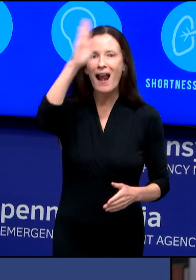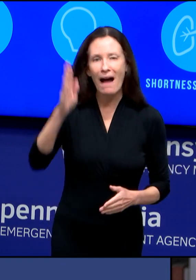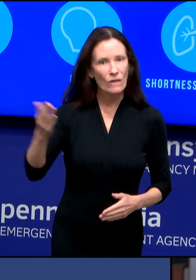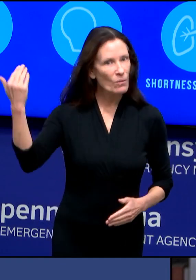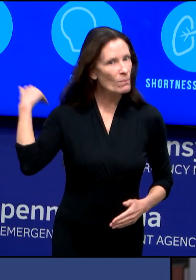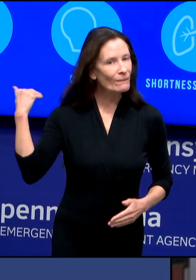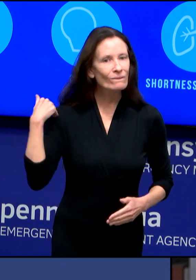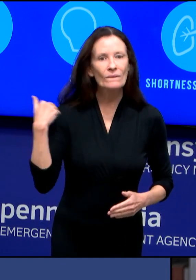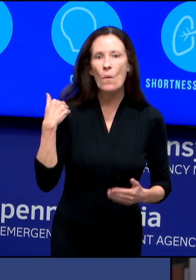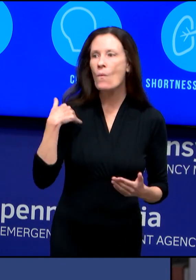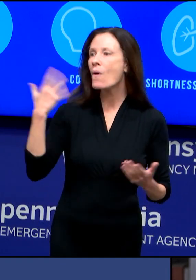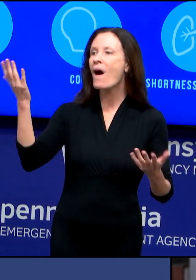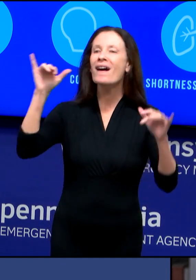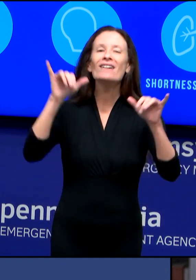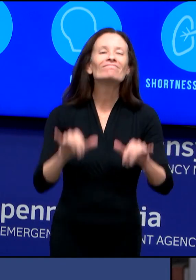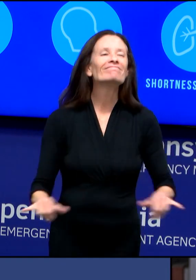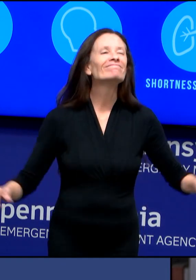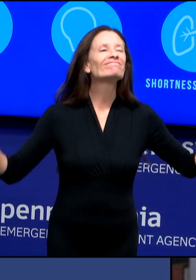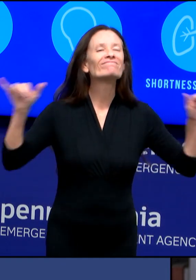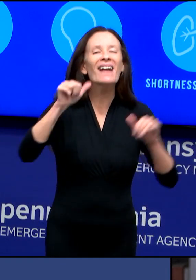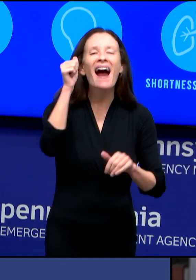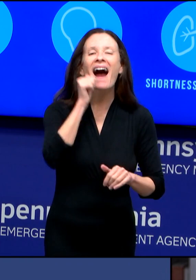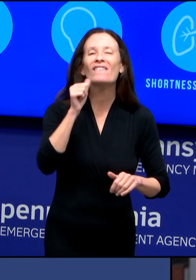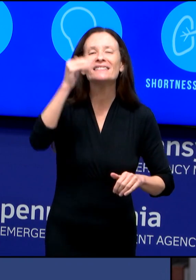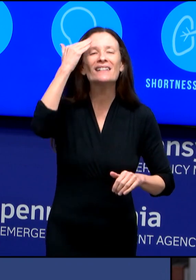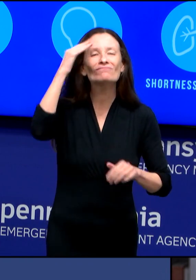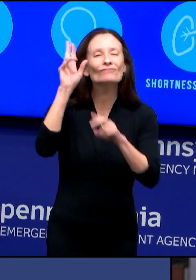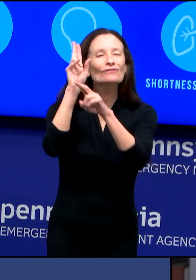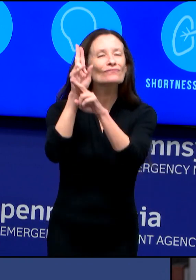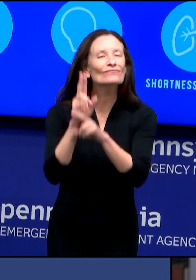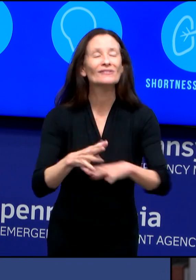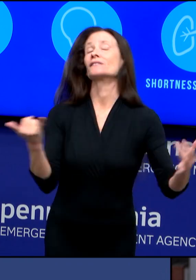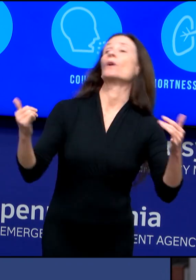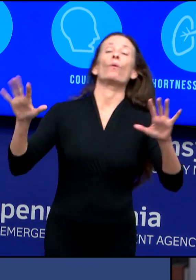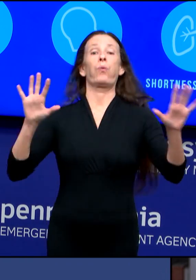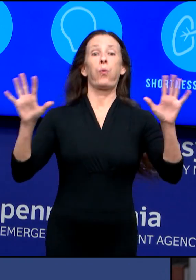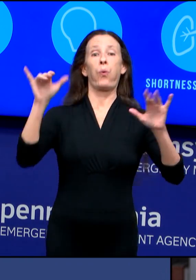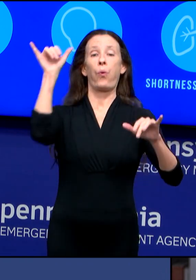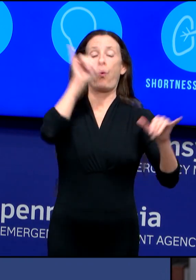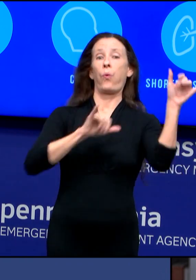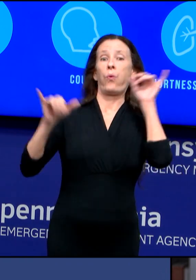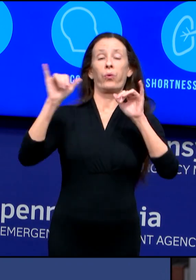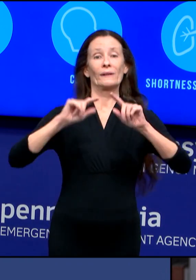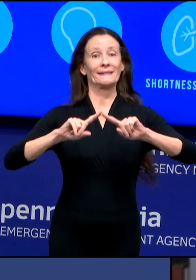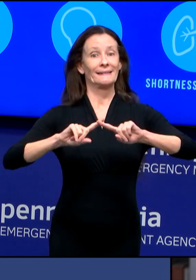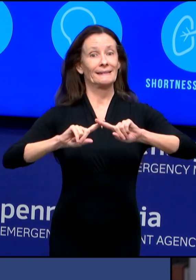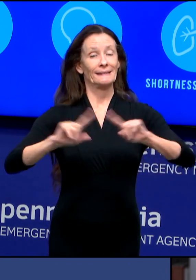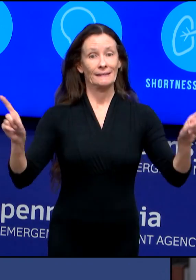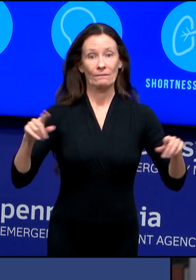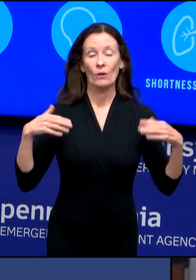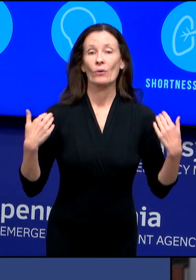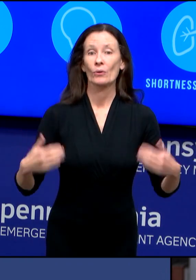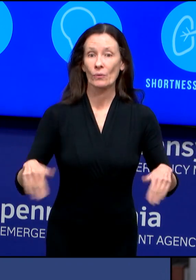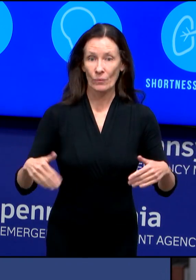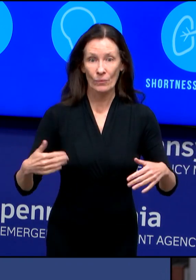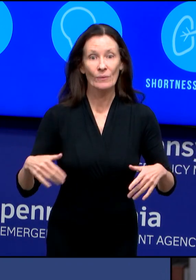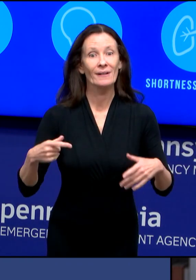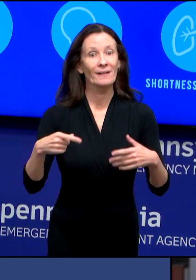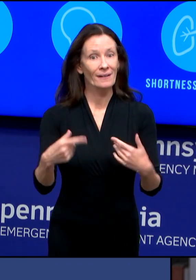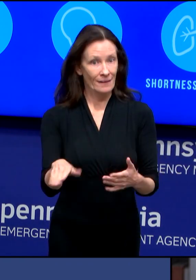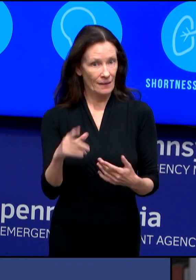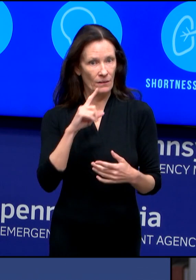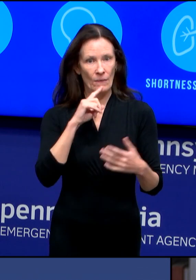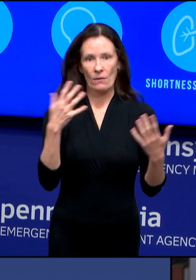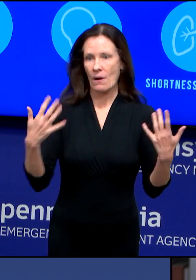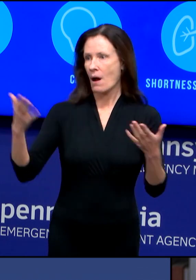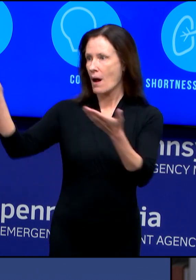Our Commonwealth has not experienced a disruption of this magnitude in its supply chain since at least the Civil War. and will not come